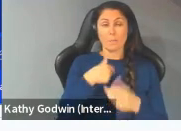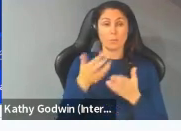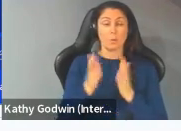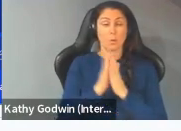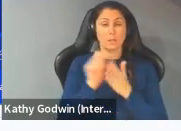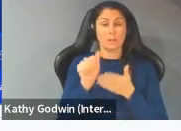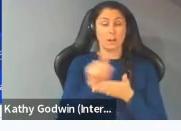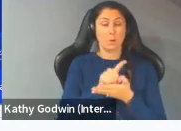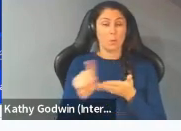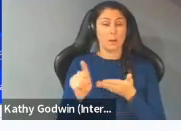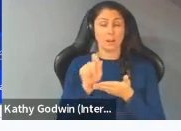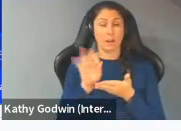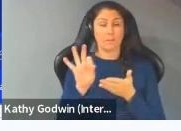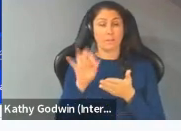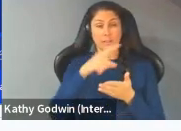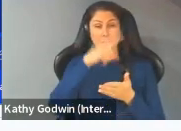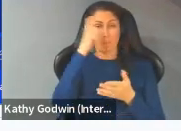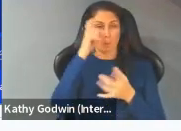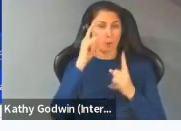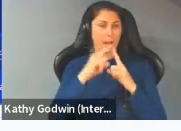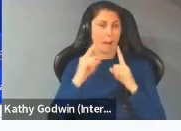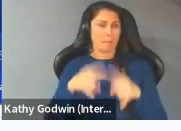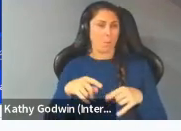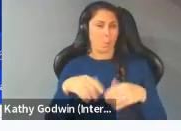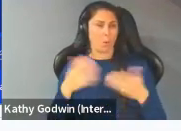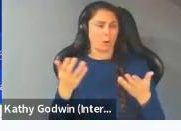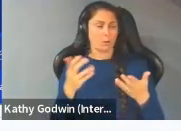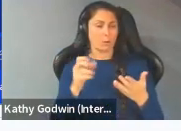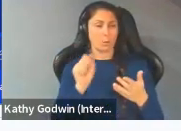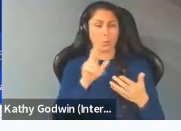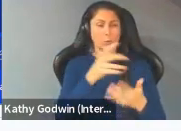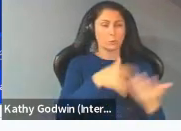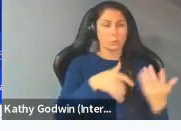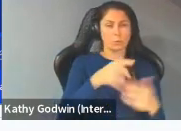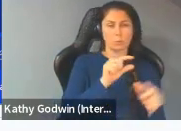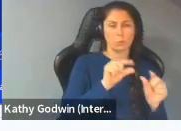of summer camp, or social group,